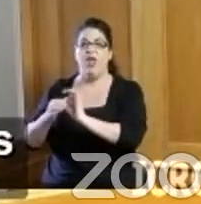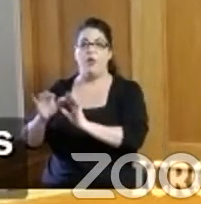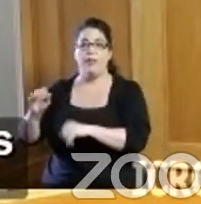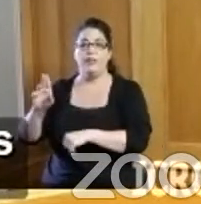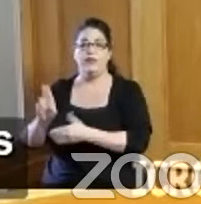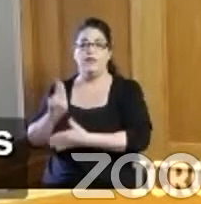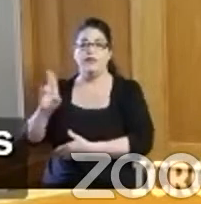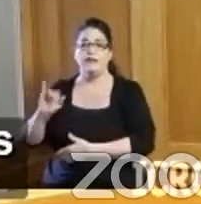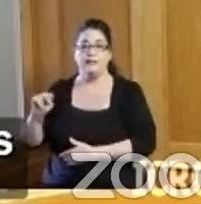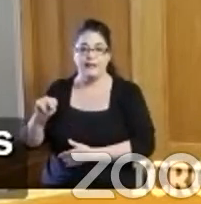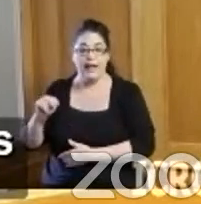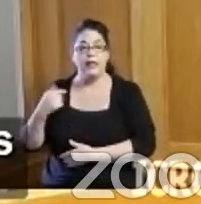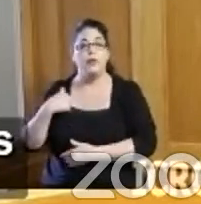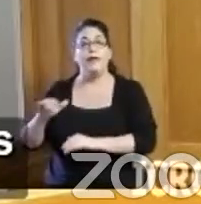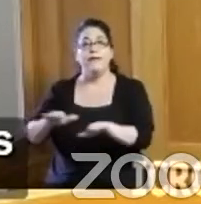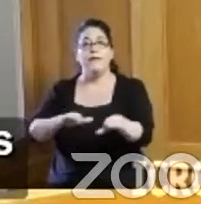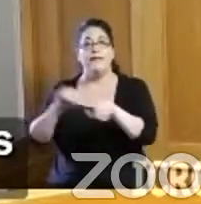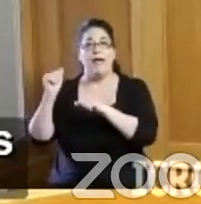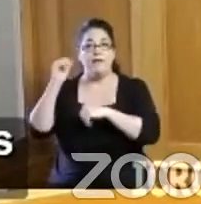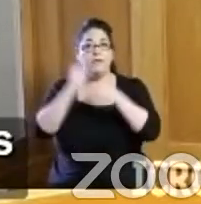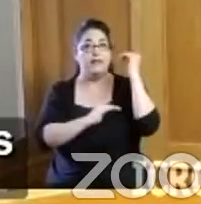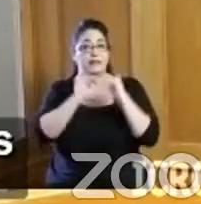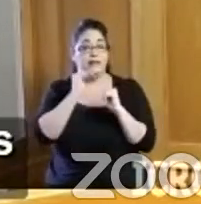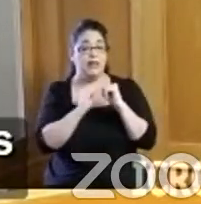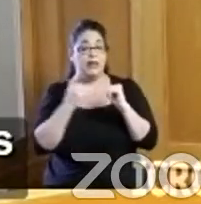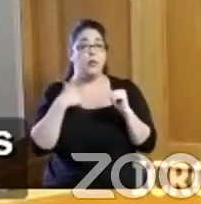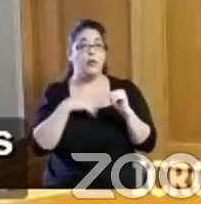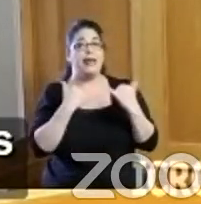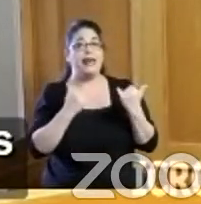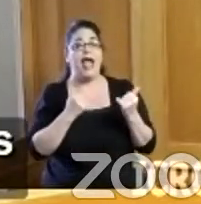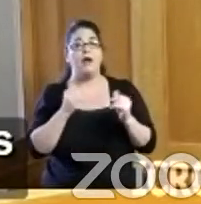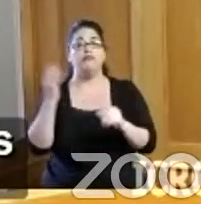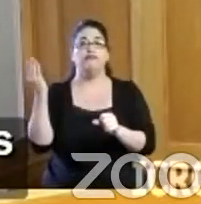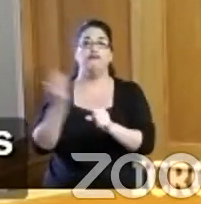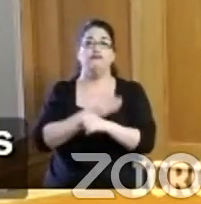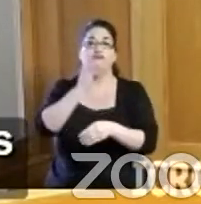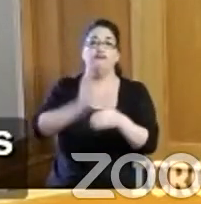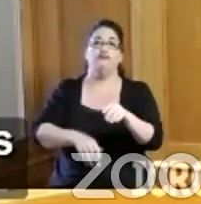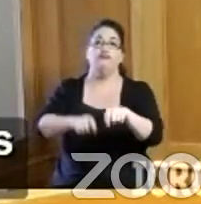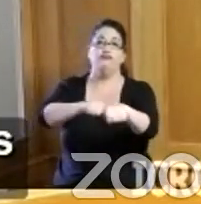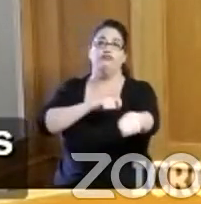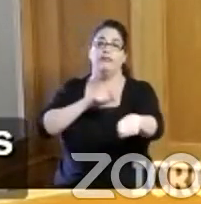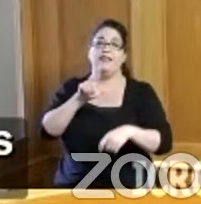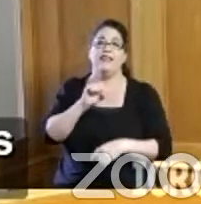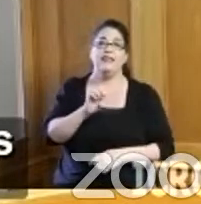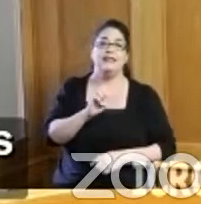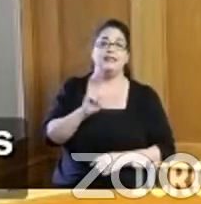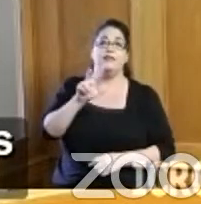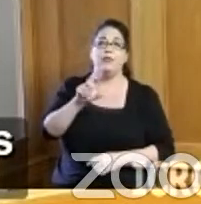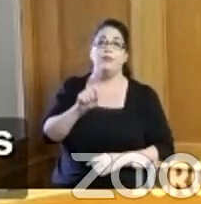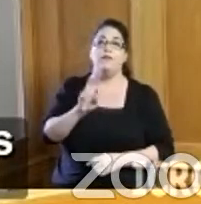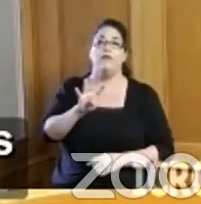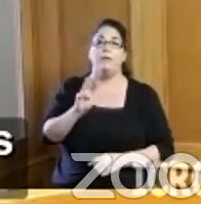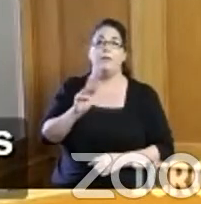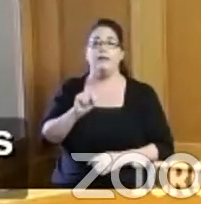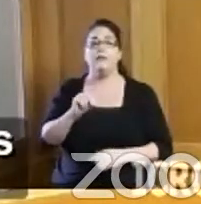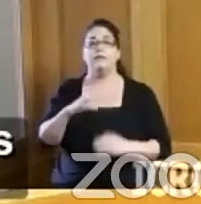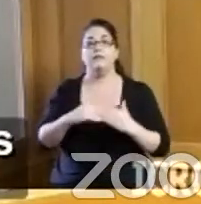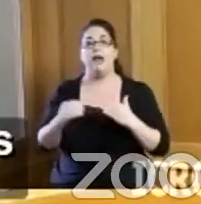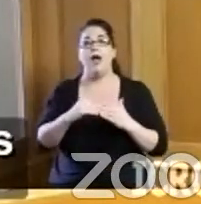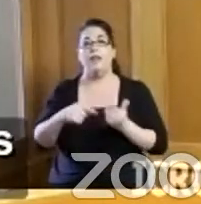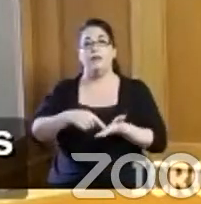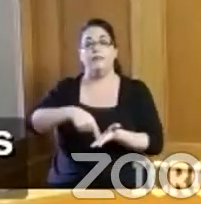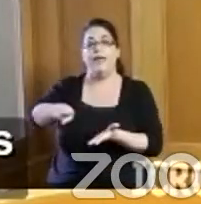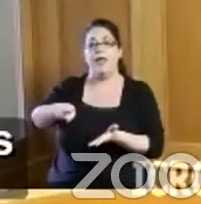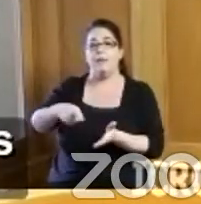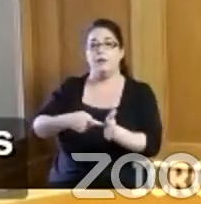So as we have moved out of that facility, we are terminating the lease. There is a $3.4 million lease termination